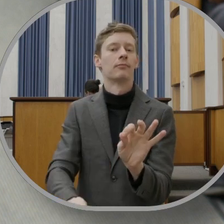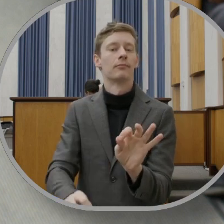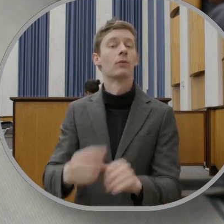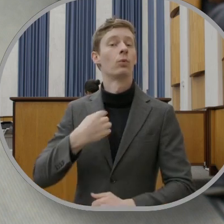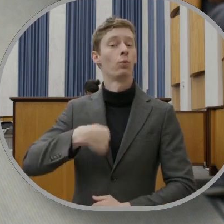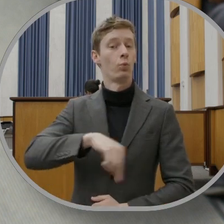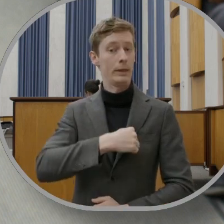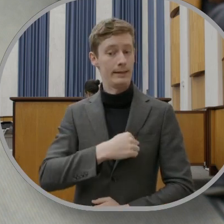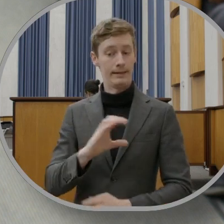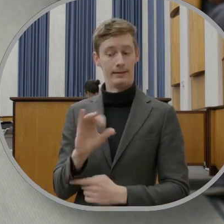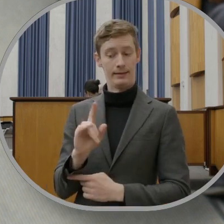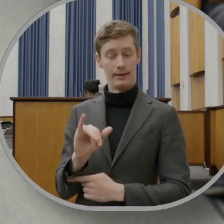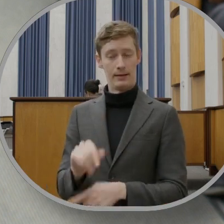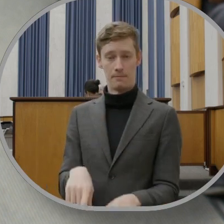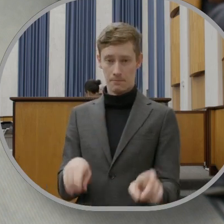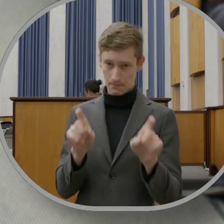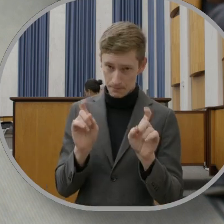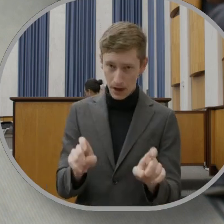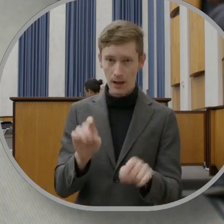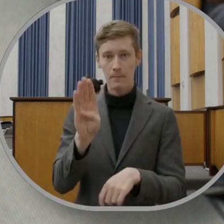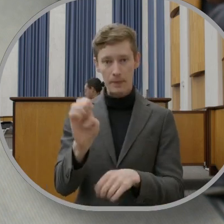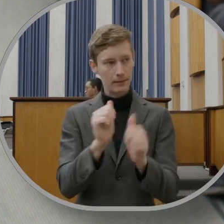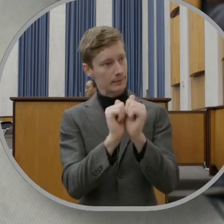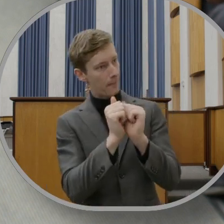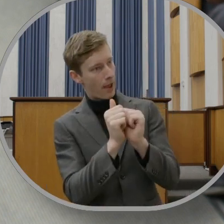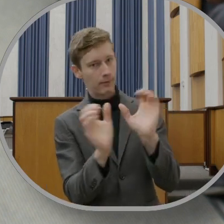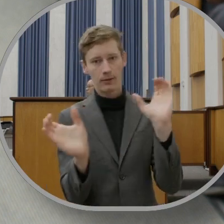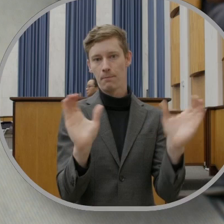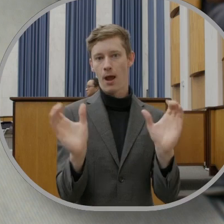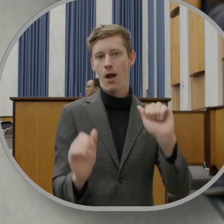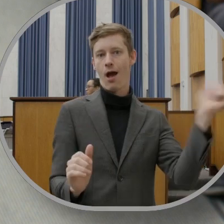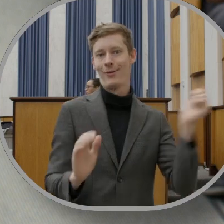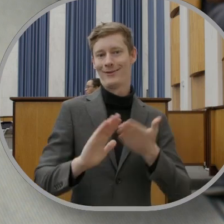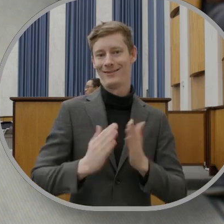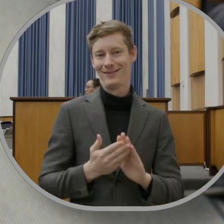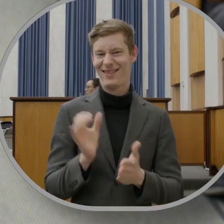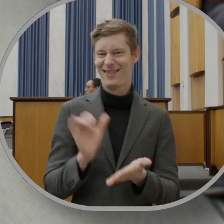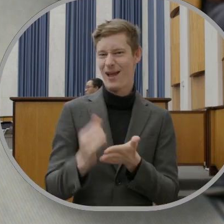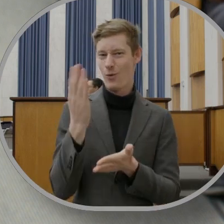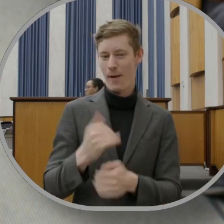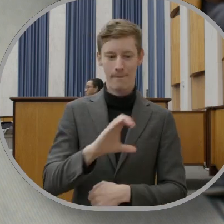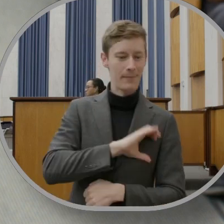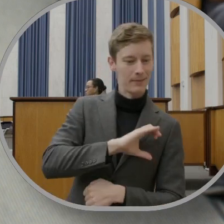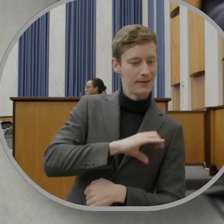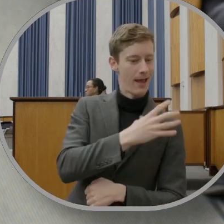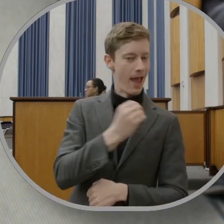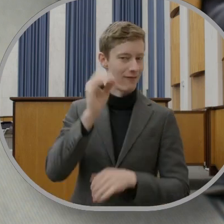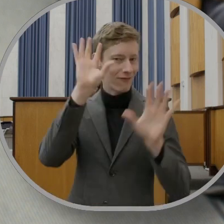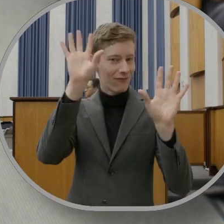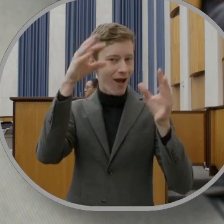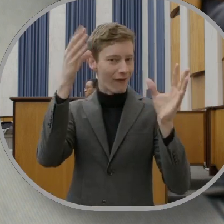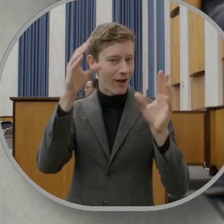we have to be competitive. That's why our agreements with police and fire commit us not to